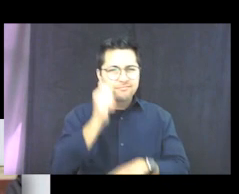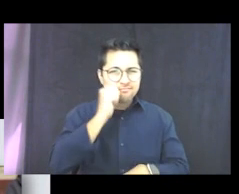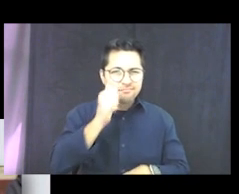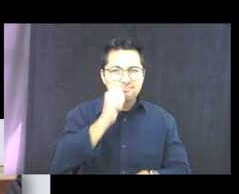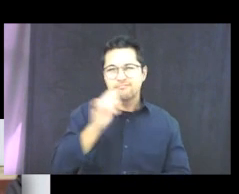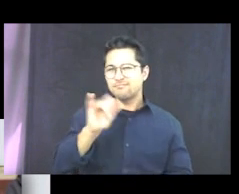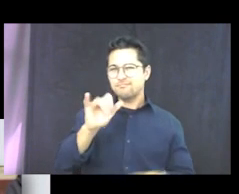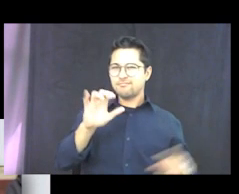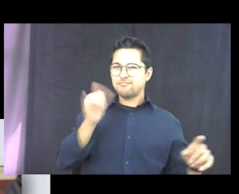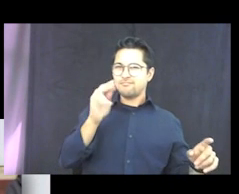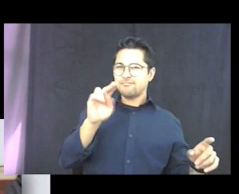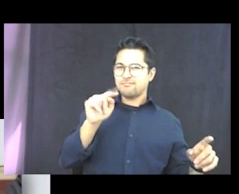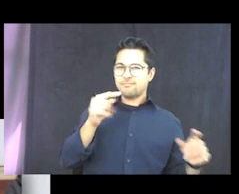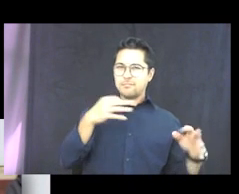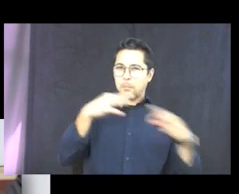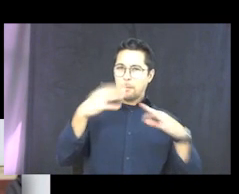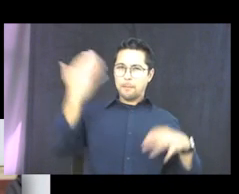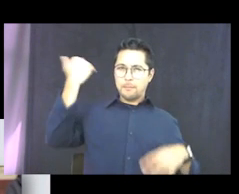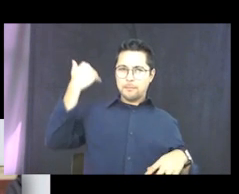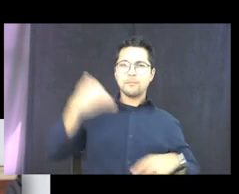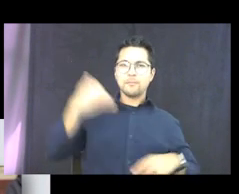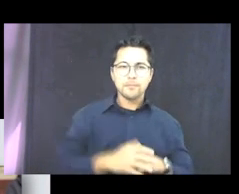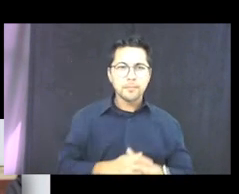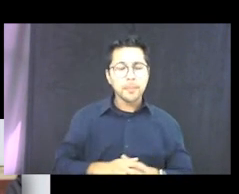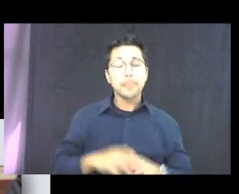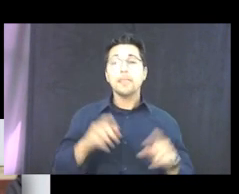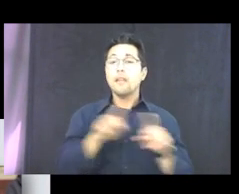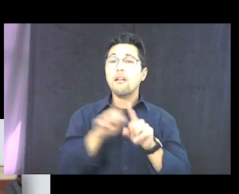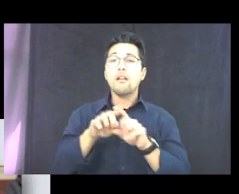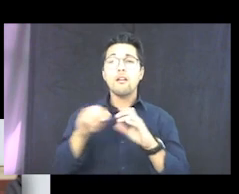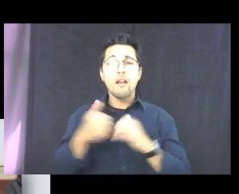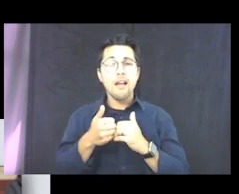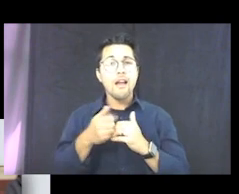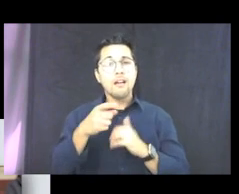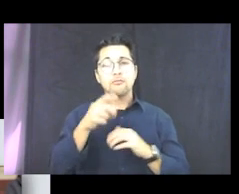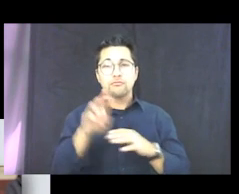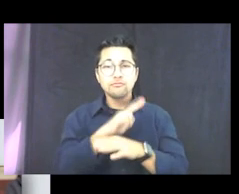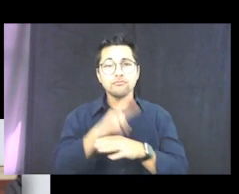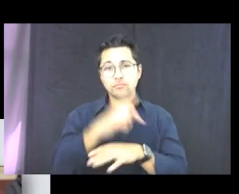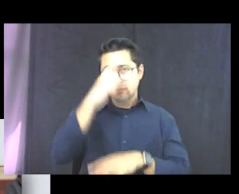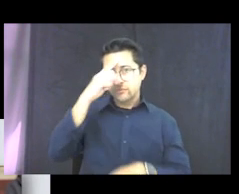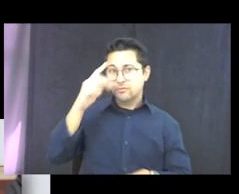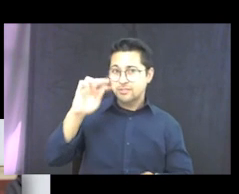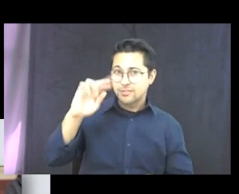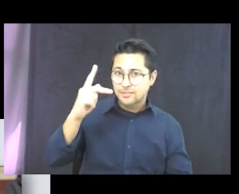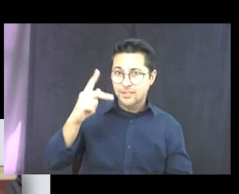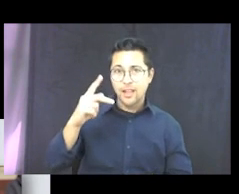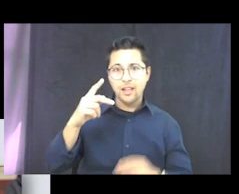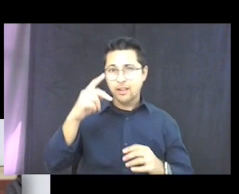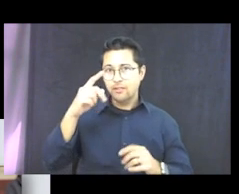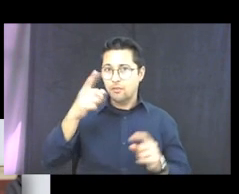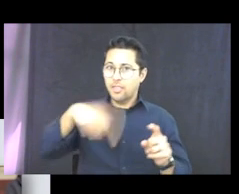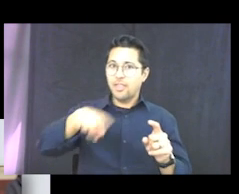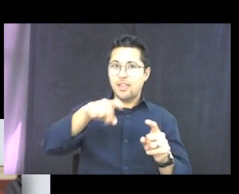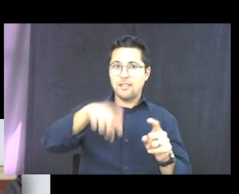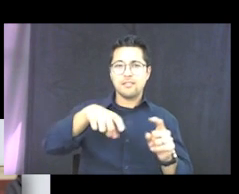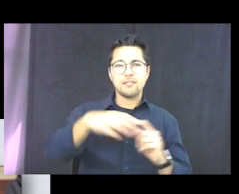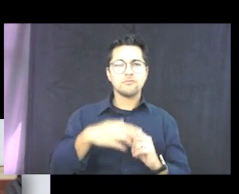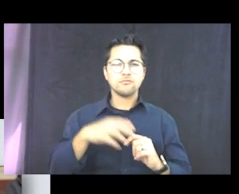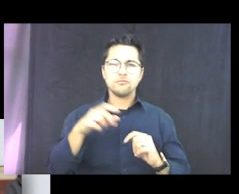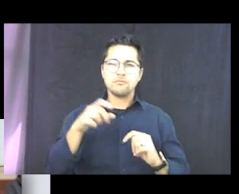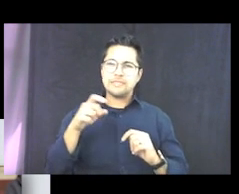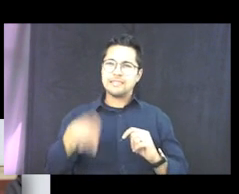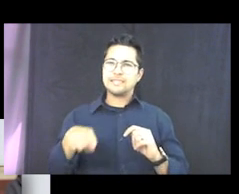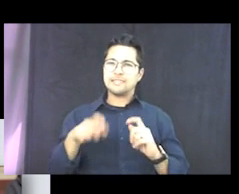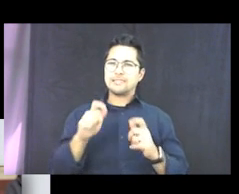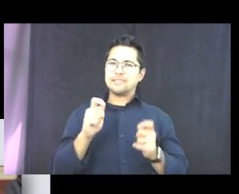Janet had explained earlier in the session, and how to use them for tasks in which they need support. So we need to